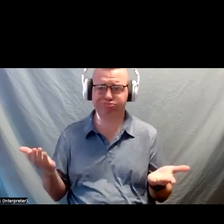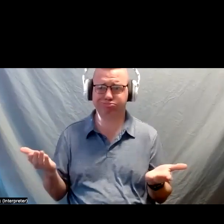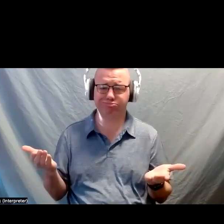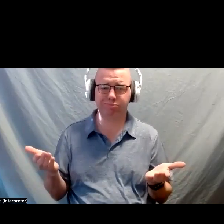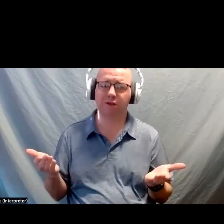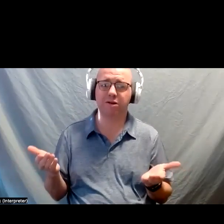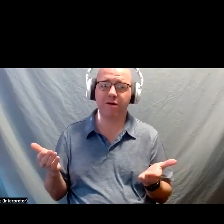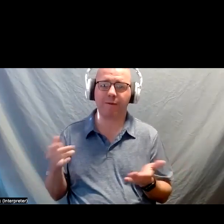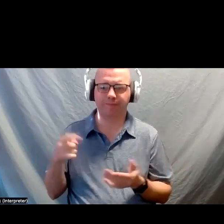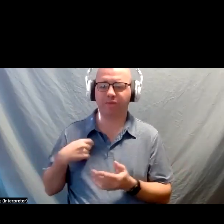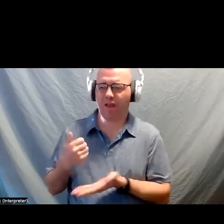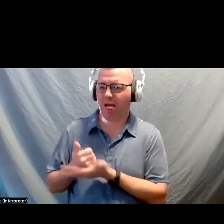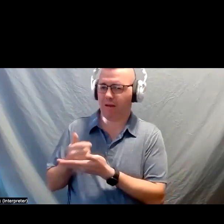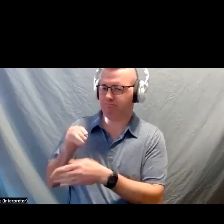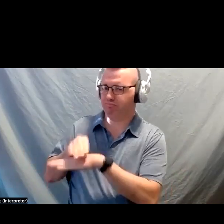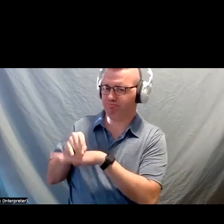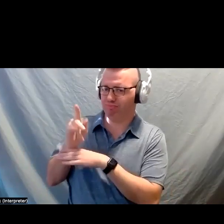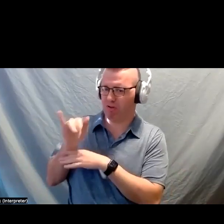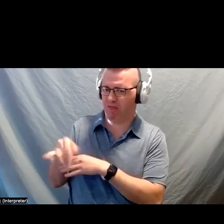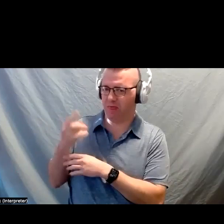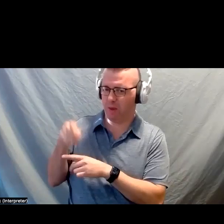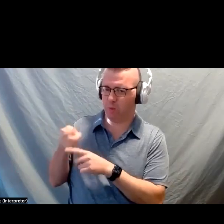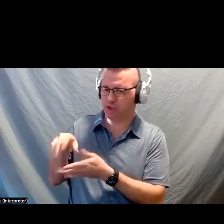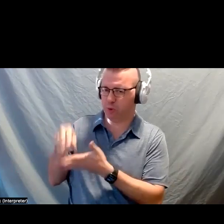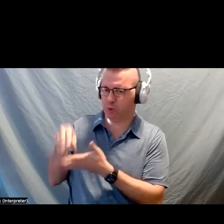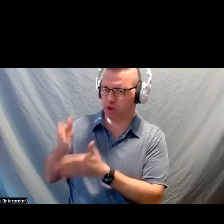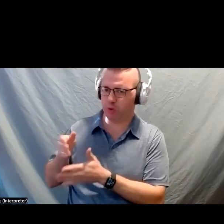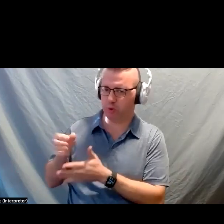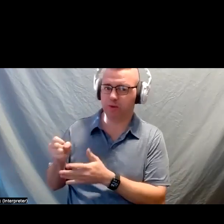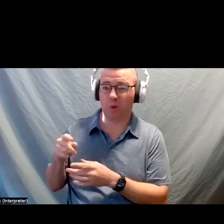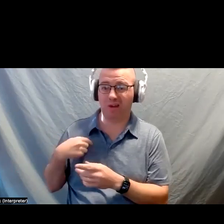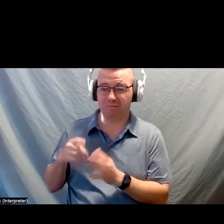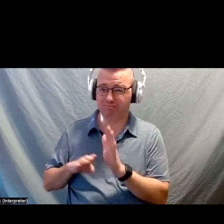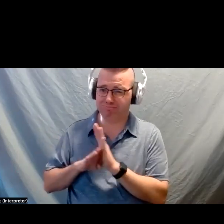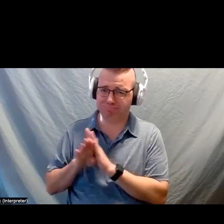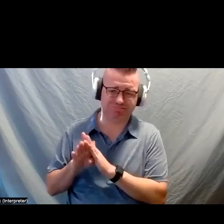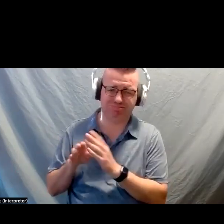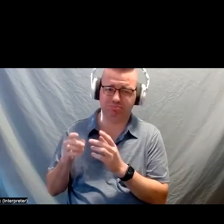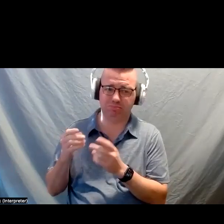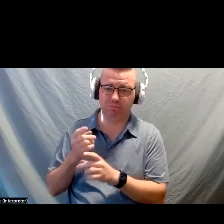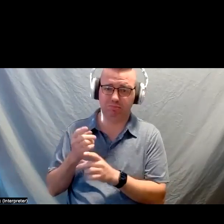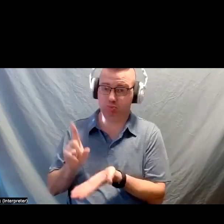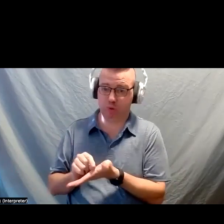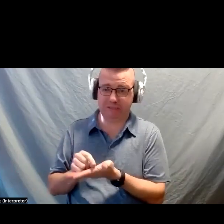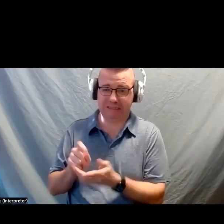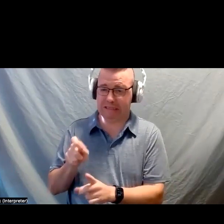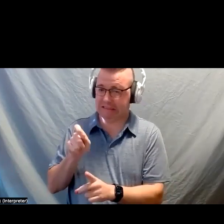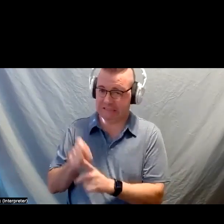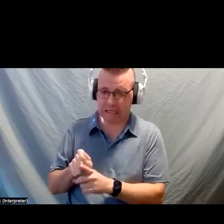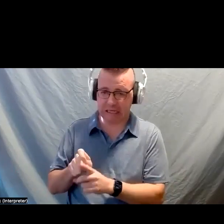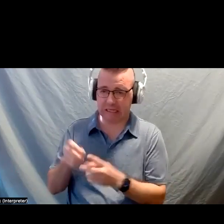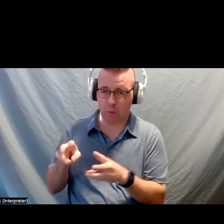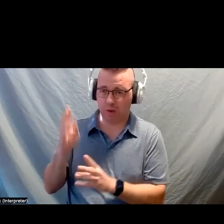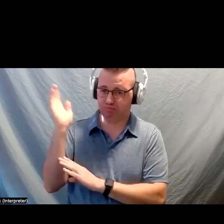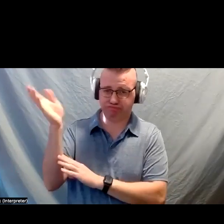student. And it's been reproduced exactly as it was delivered. It